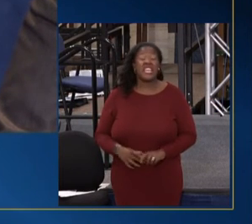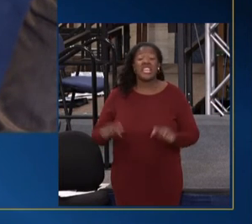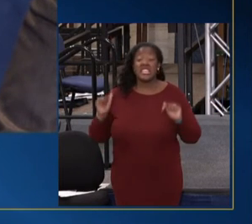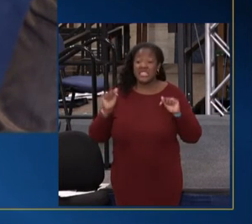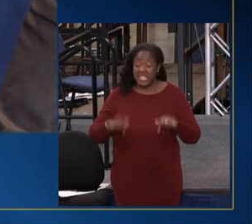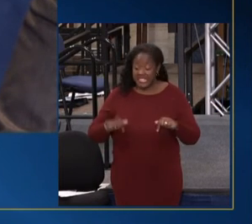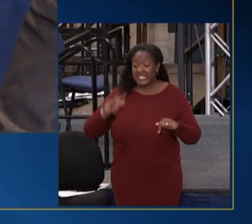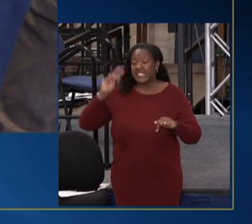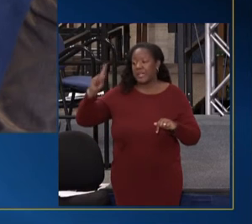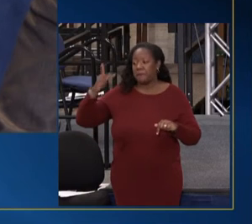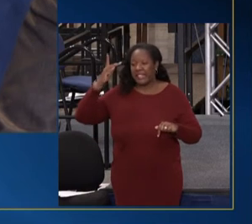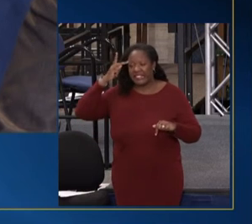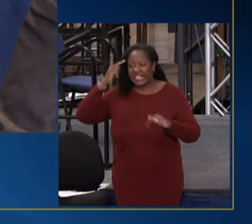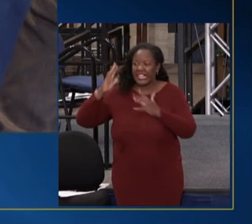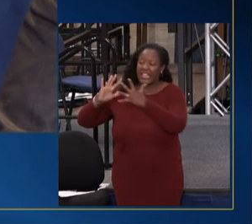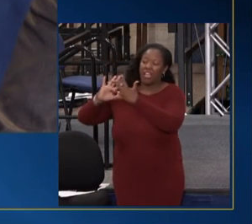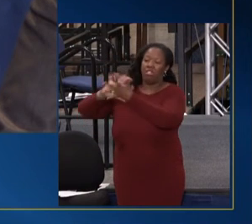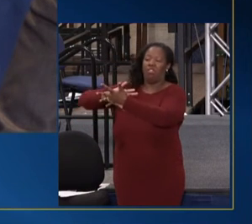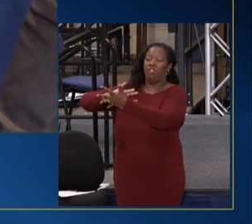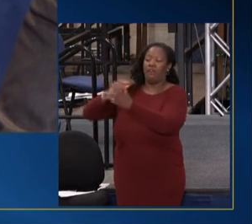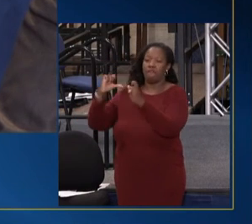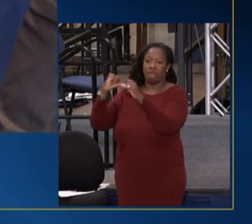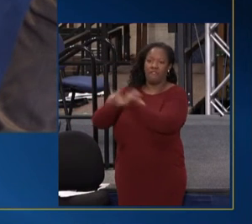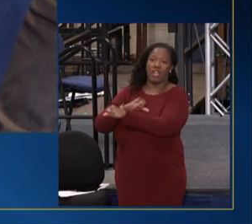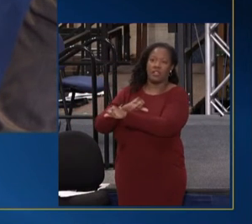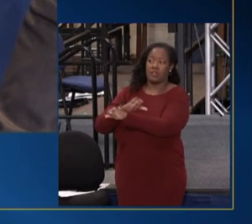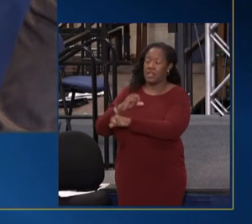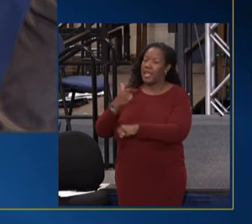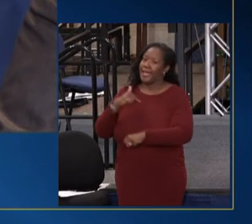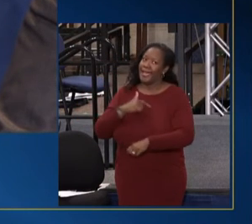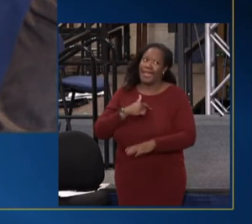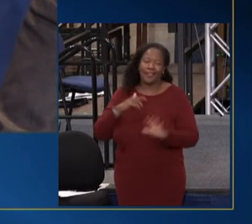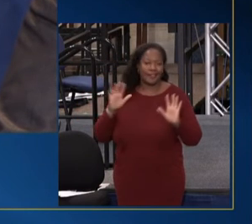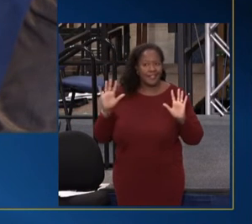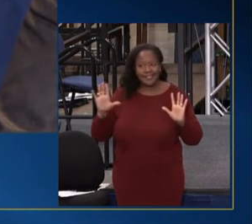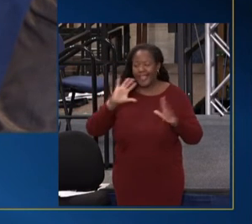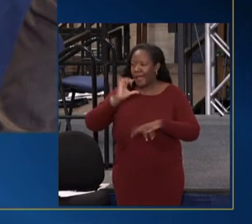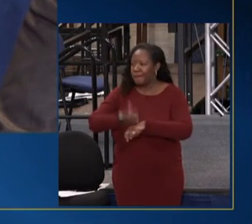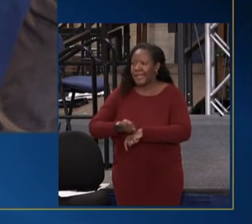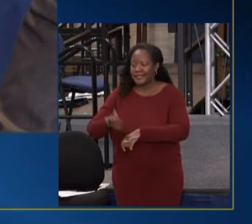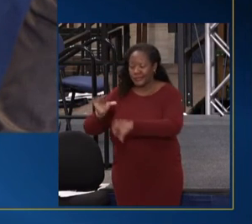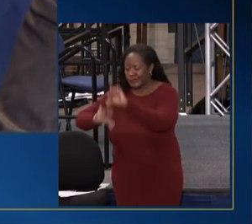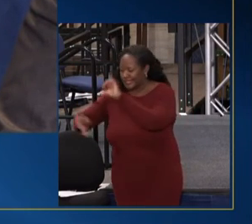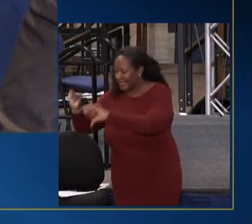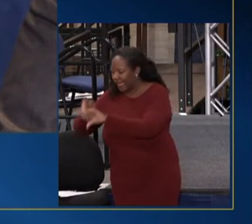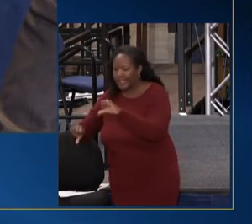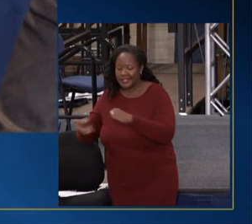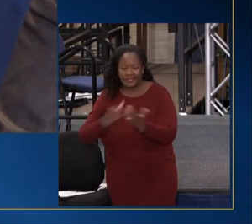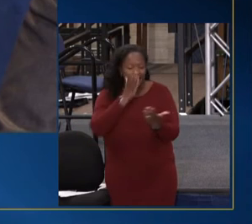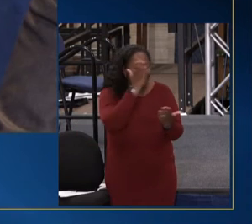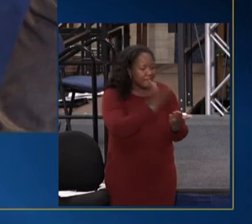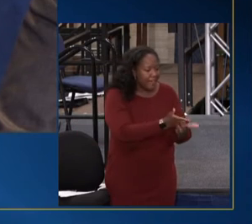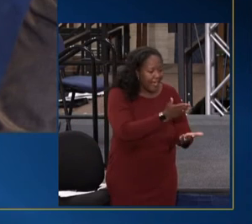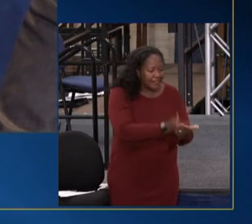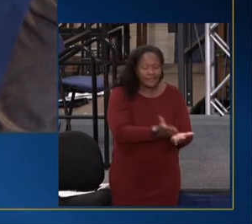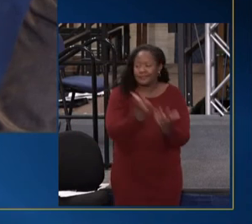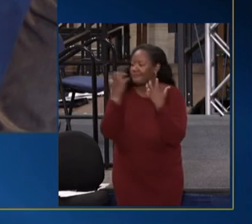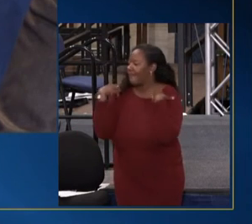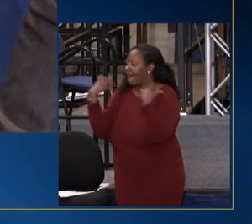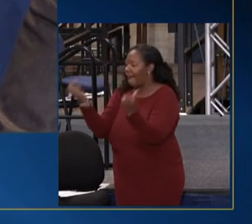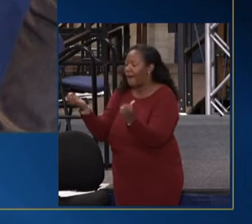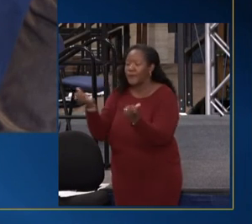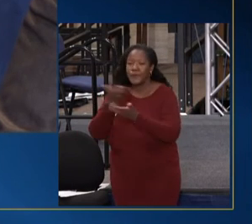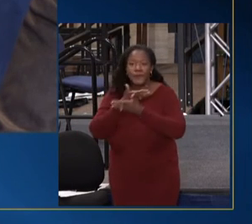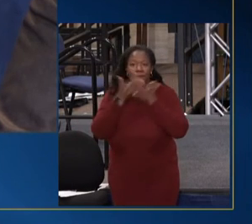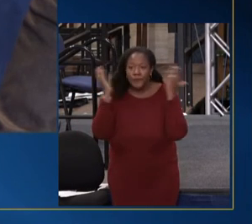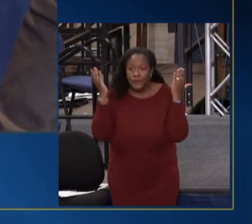politically construed fight that we are fighting, and it is not based on science, and it's not based on fact, and it's not based on health. And it's